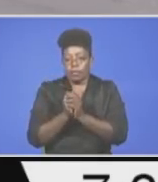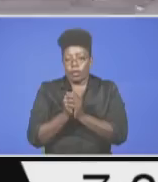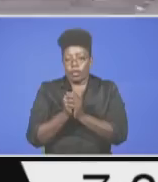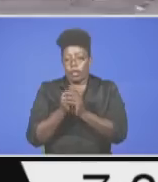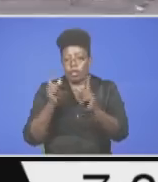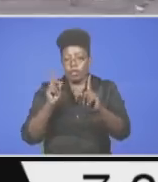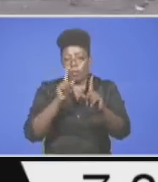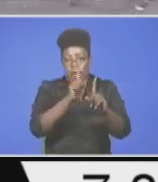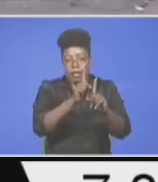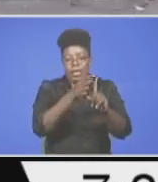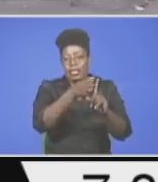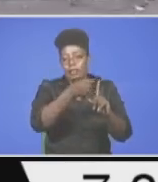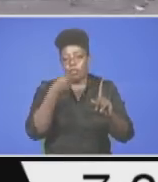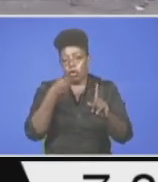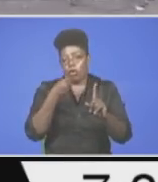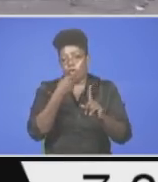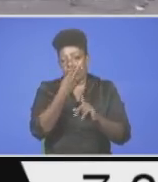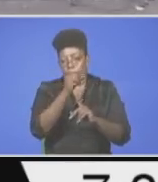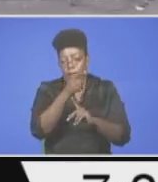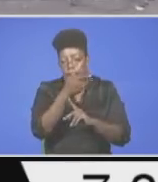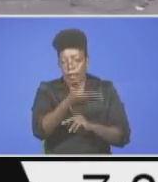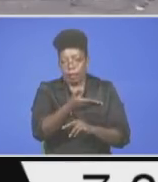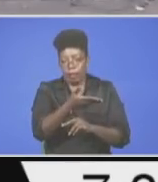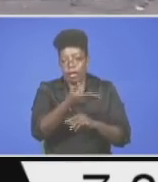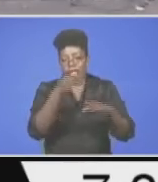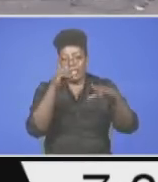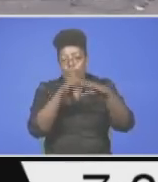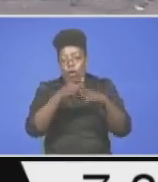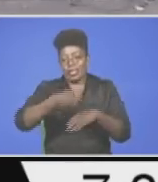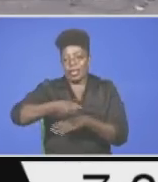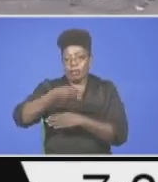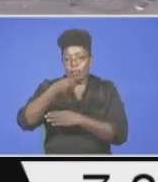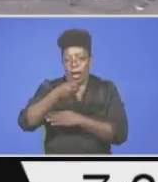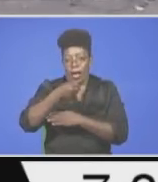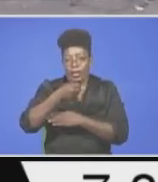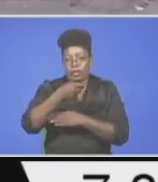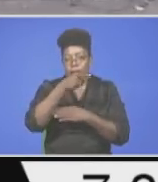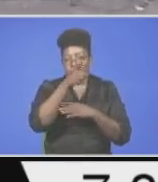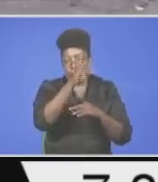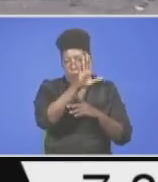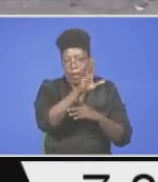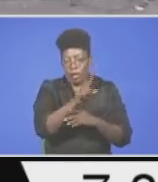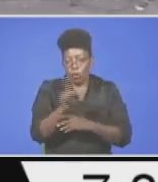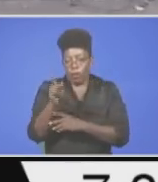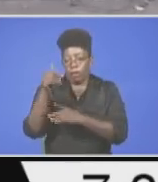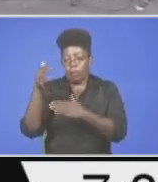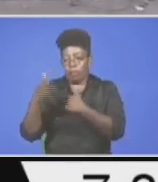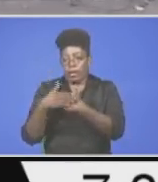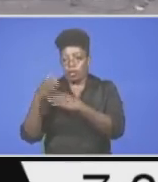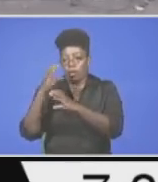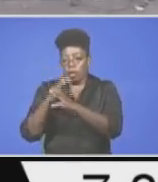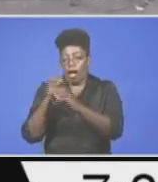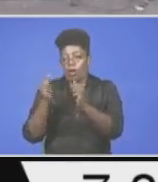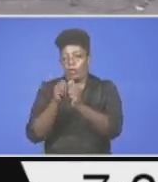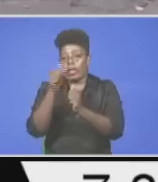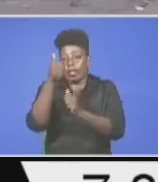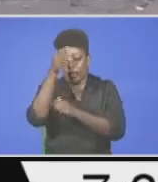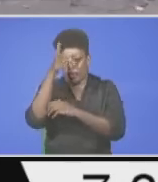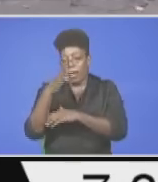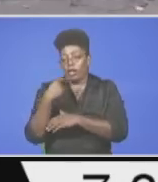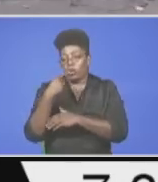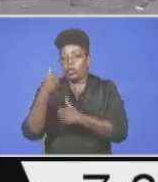and snatched from him a number of deposit bags. He got back into the vehicle along with another man who was